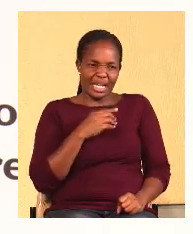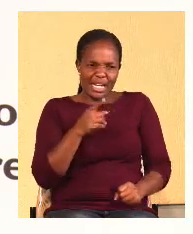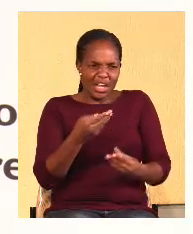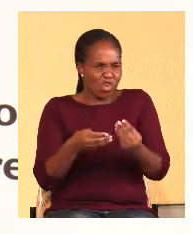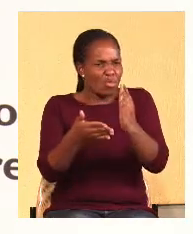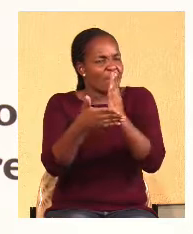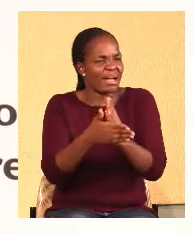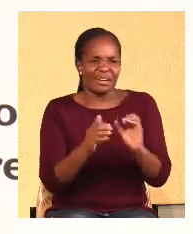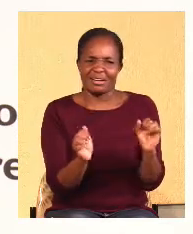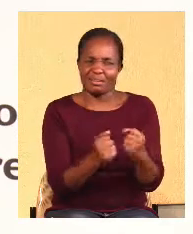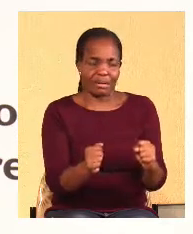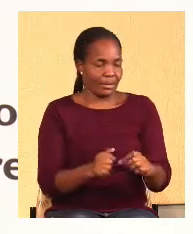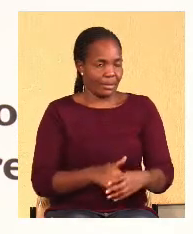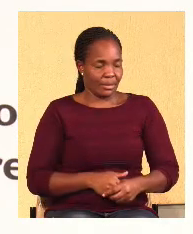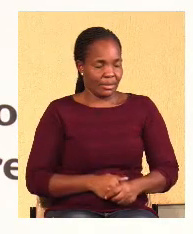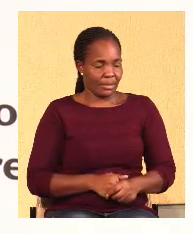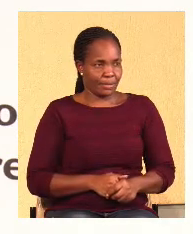certain